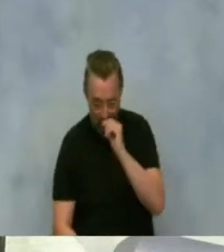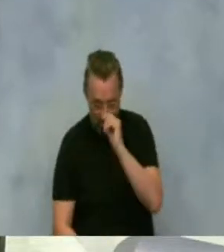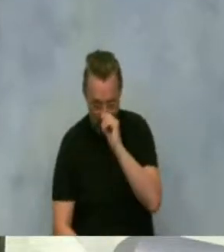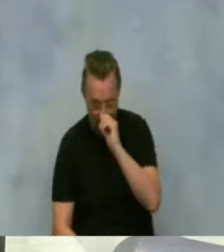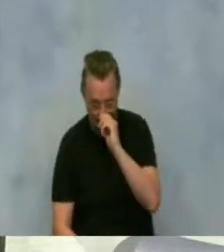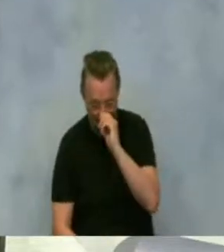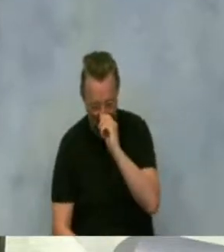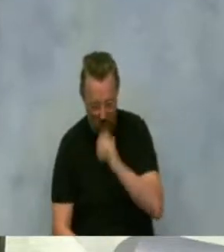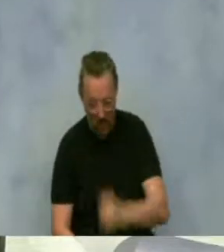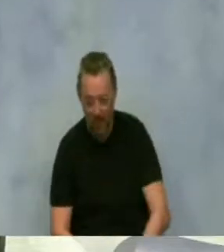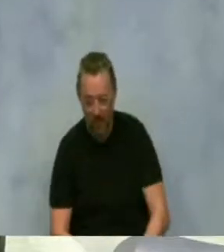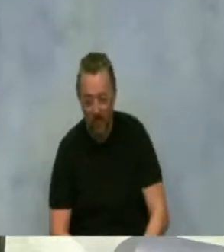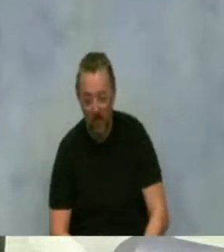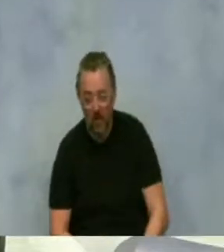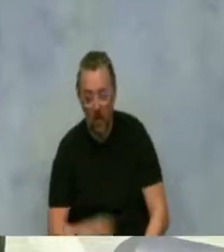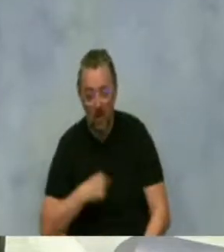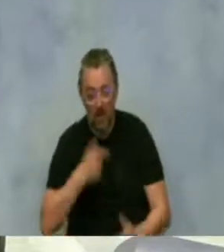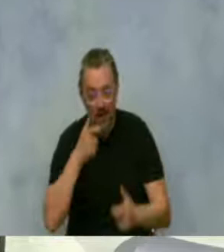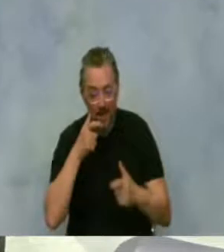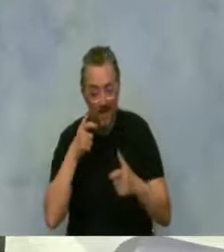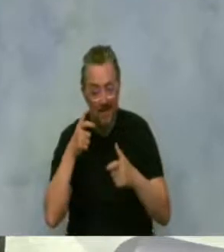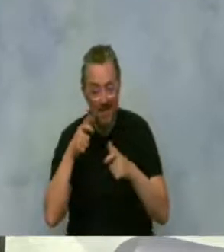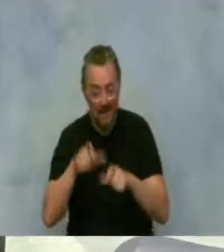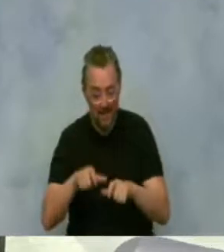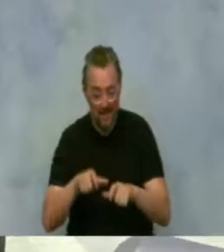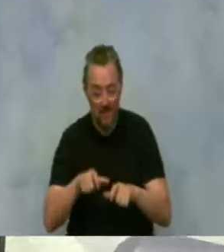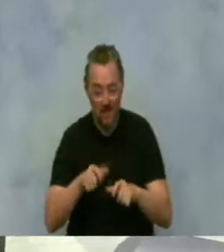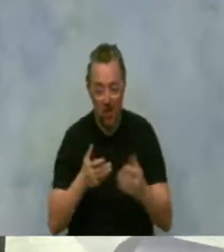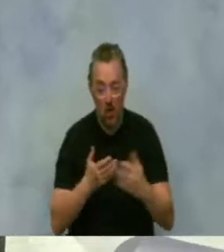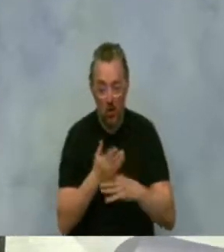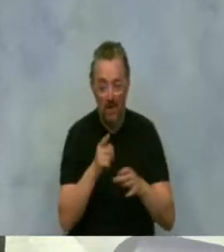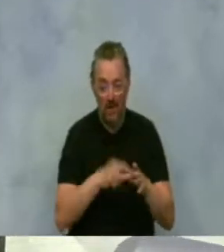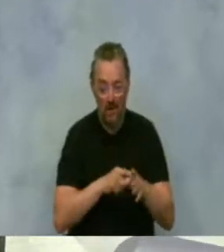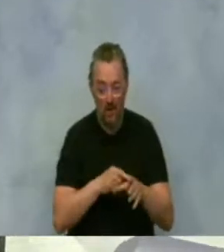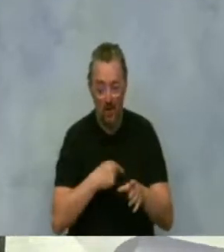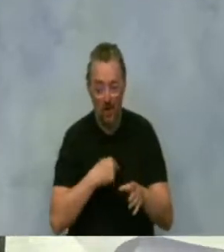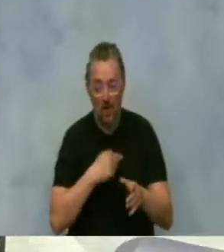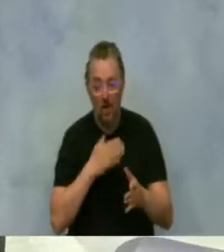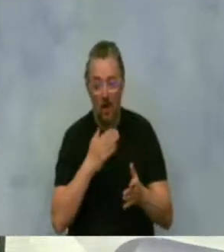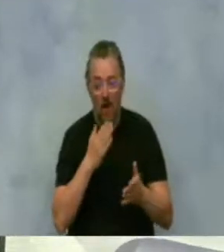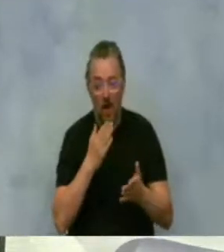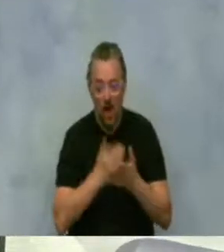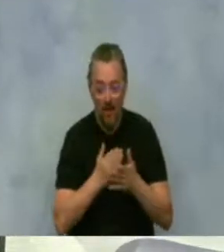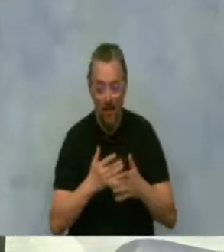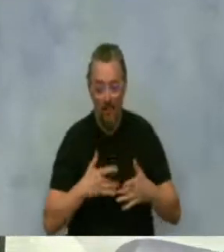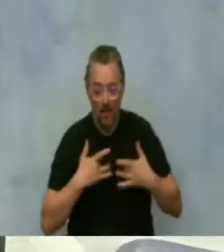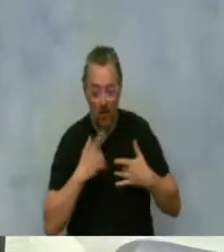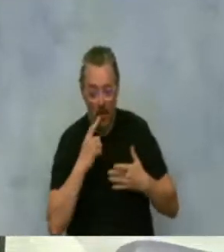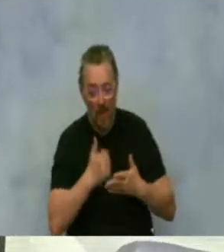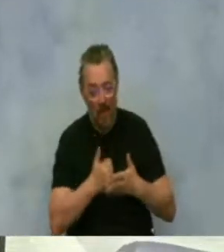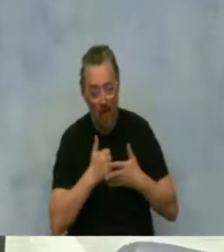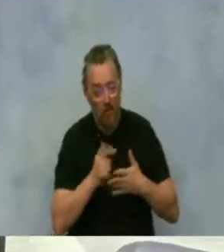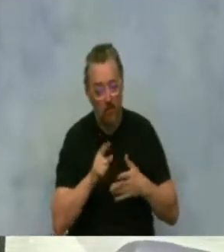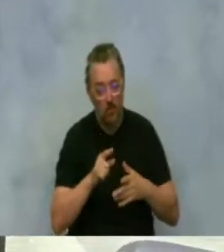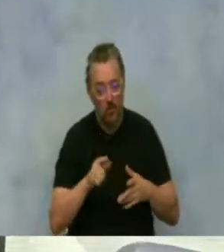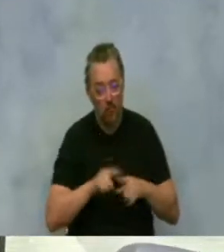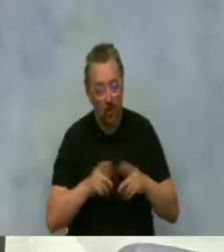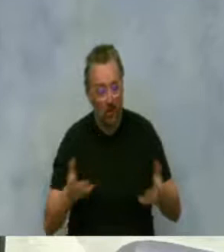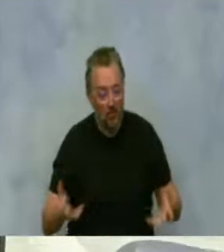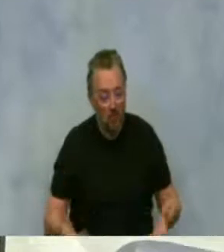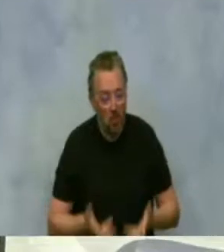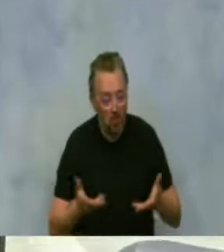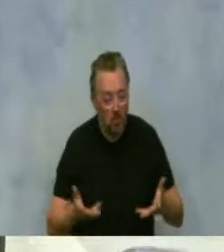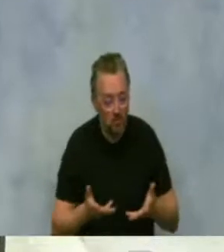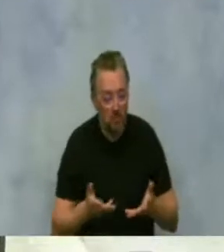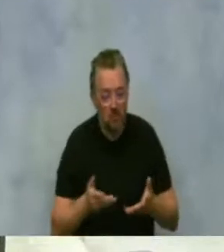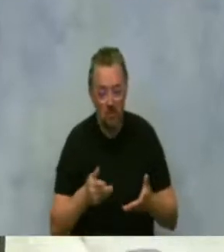also, the tenants, however, also were keen that during the year we actually looked at how we further develop communication engagement with new tenants to promote customer involvement, which maybe